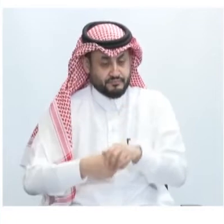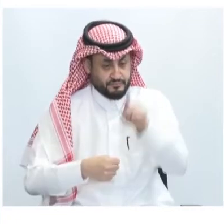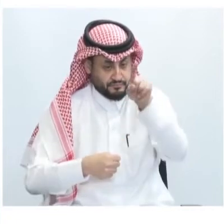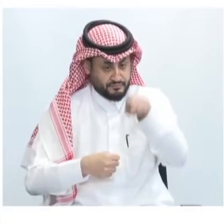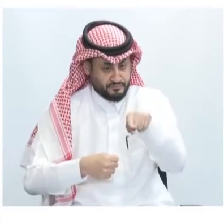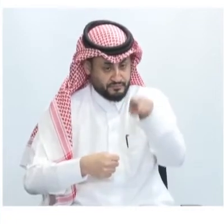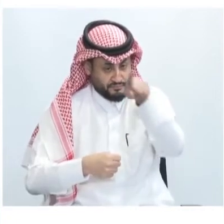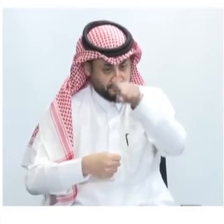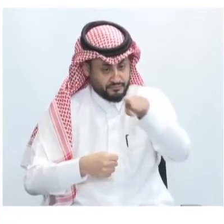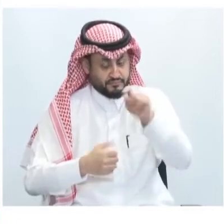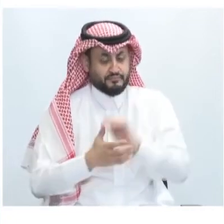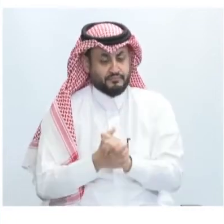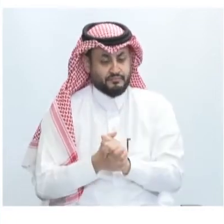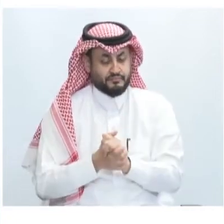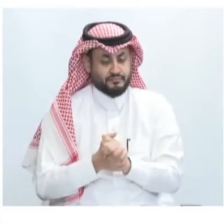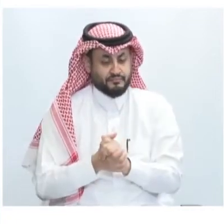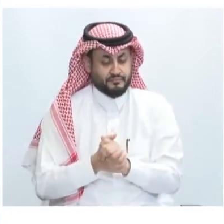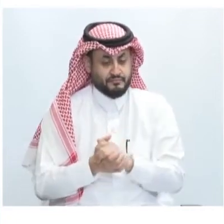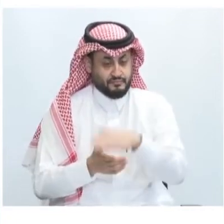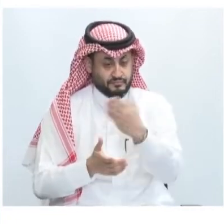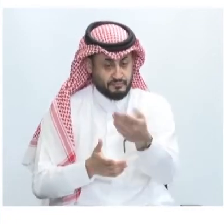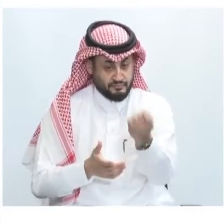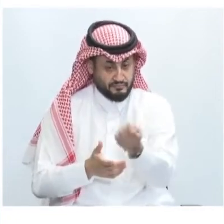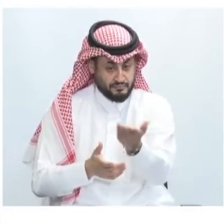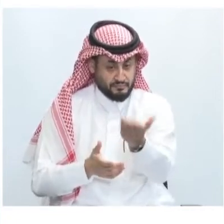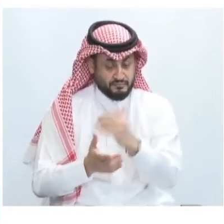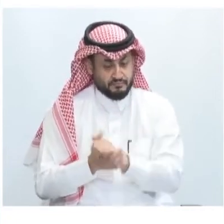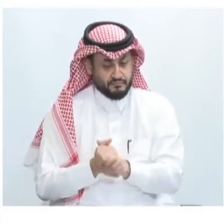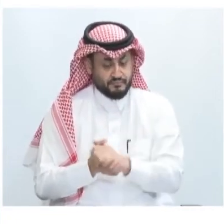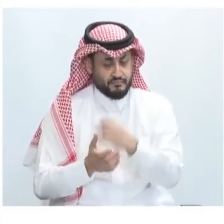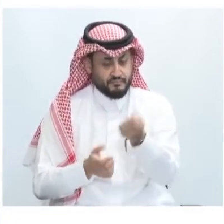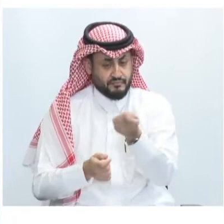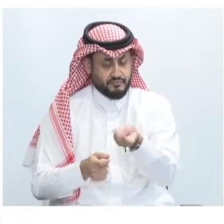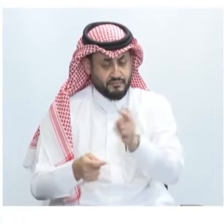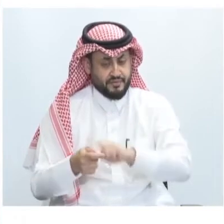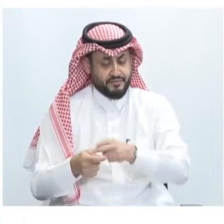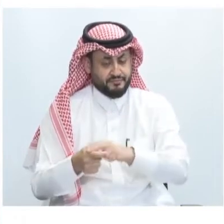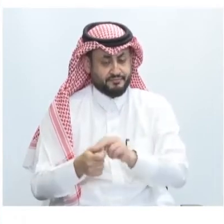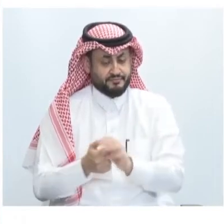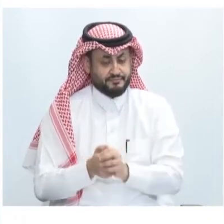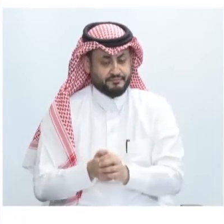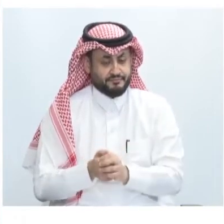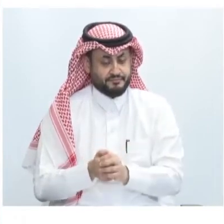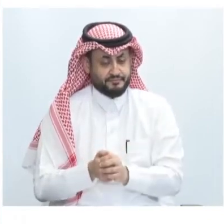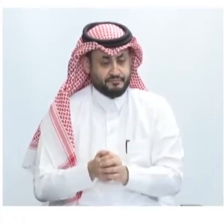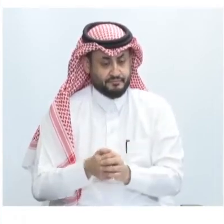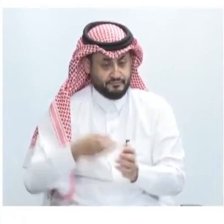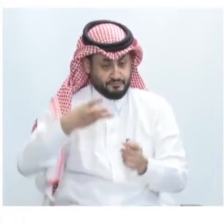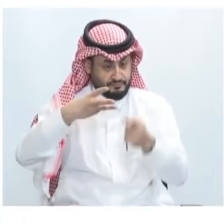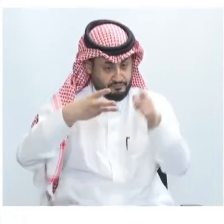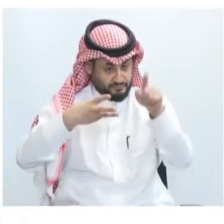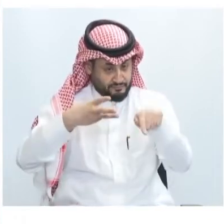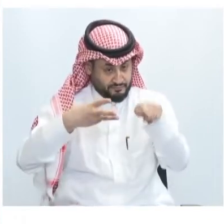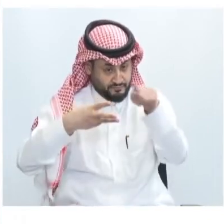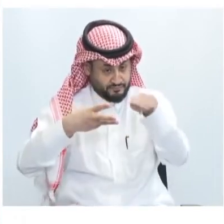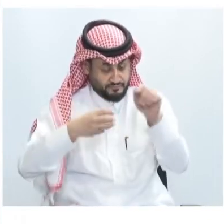number one and number two. Excellent. Okay, now let's write the letter P. From one to three,